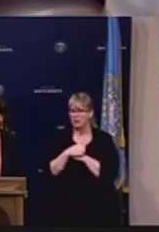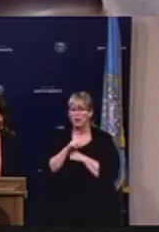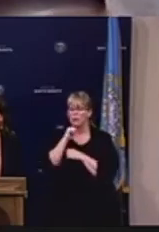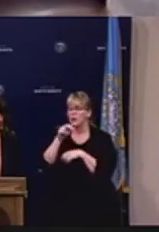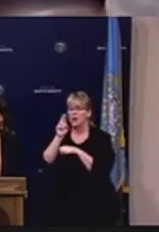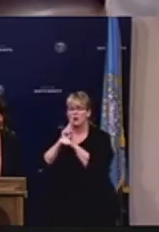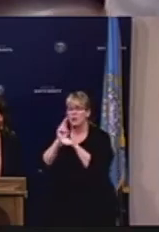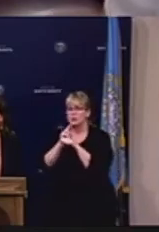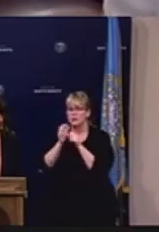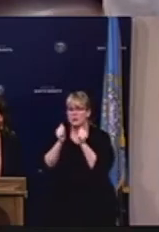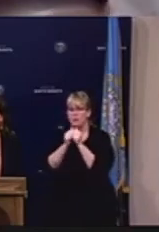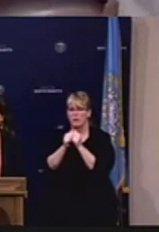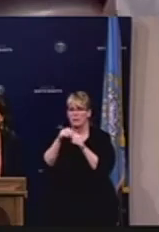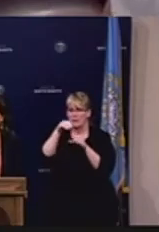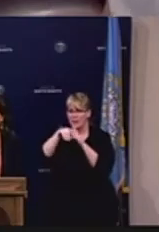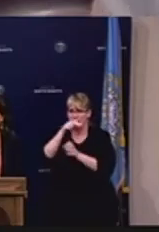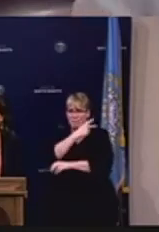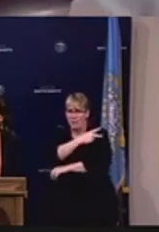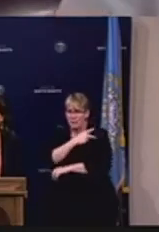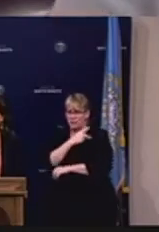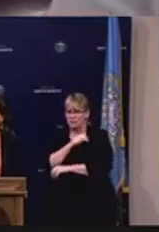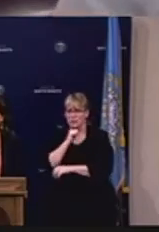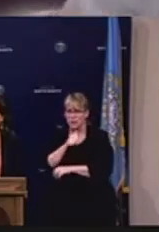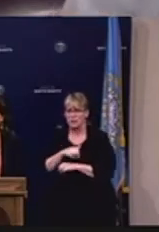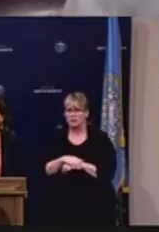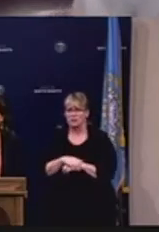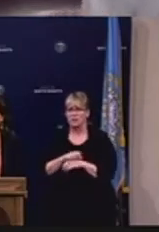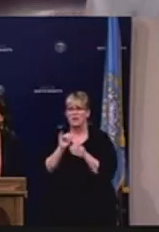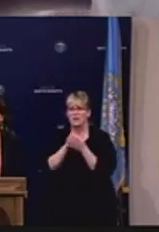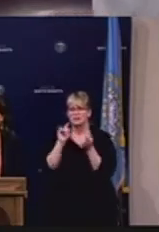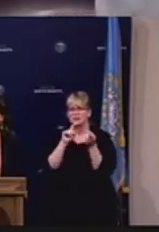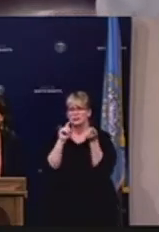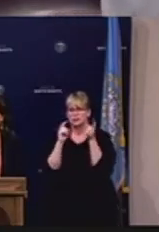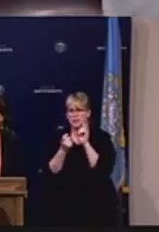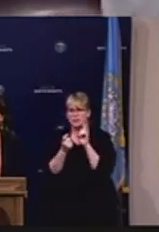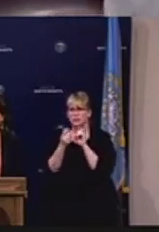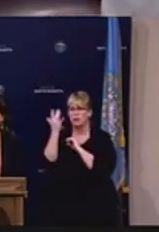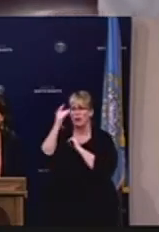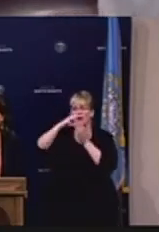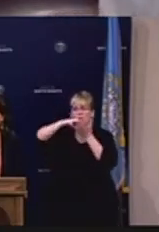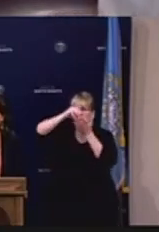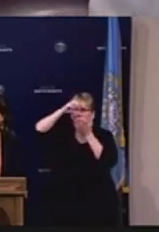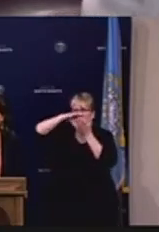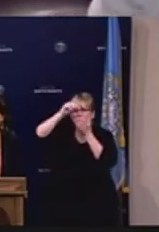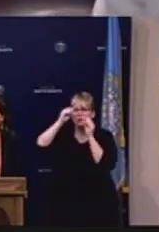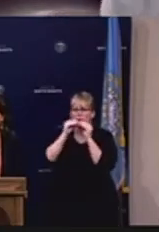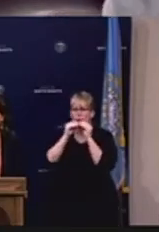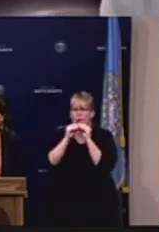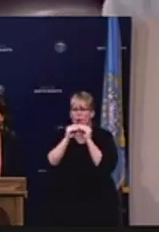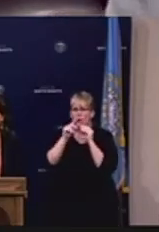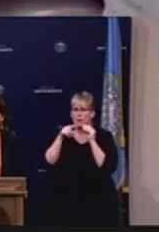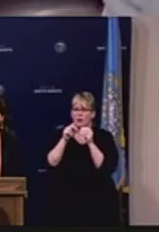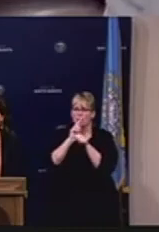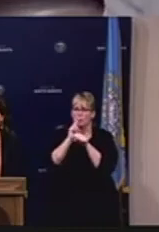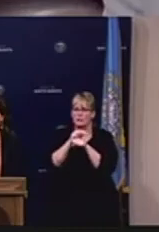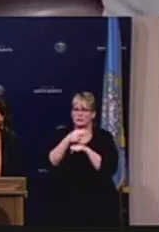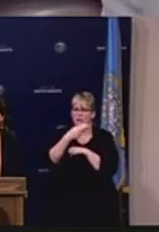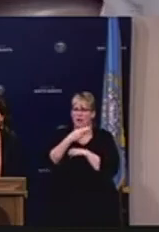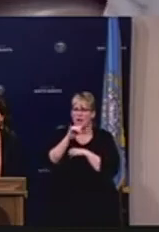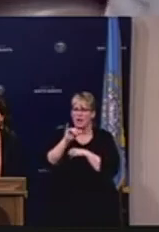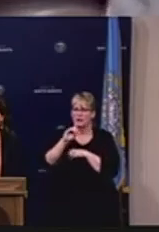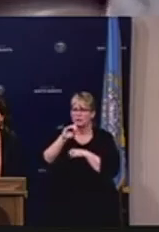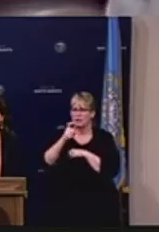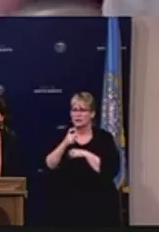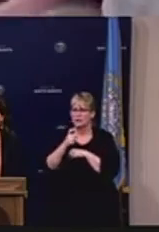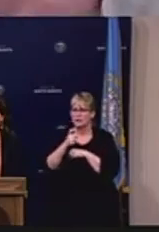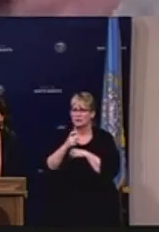those inpatients, and that is a pivot, and that's because we've learned more about the use of hydroxychloroquine, again, as a